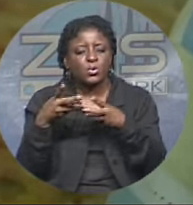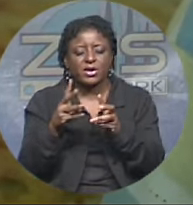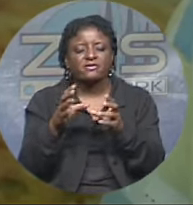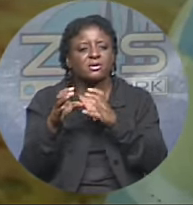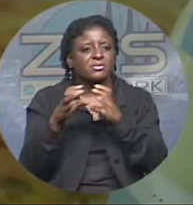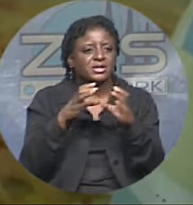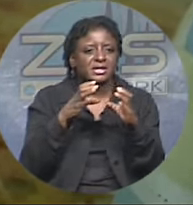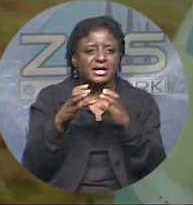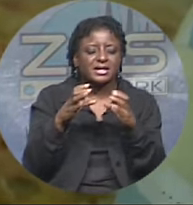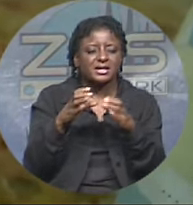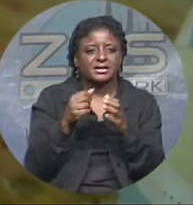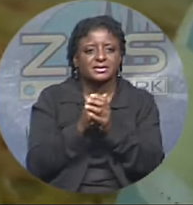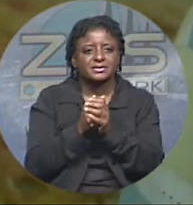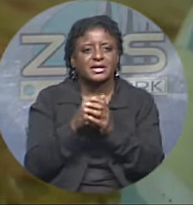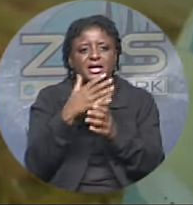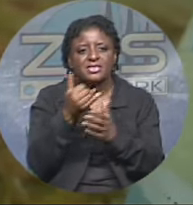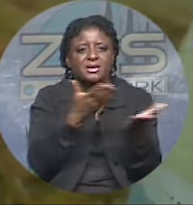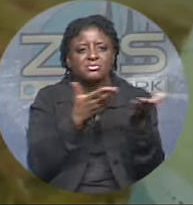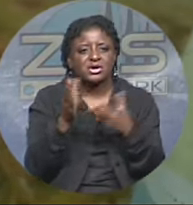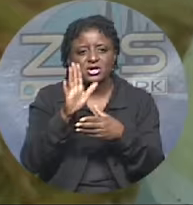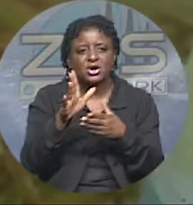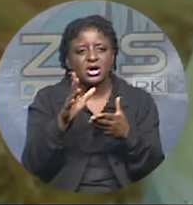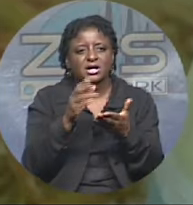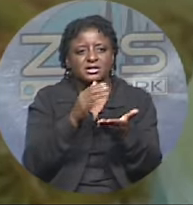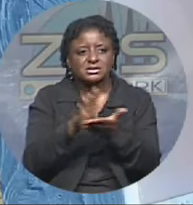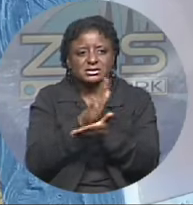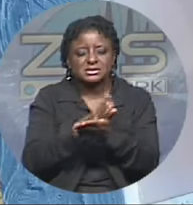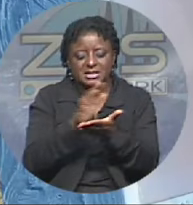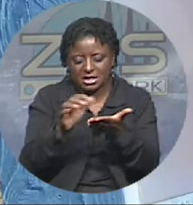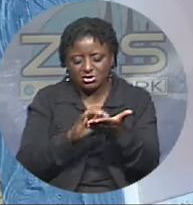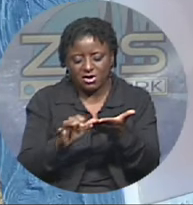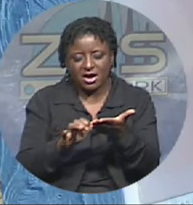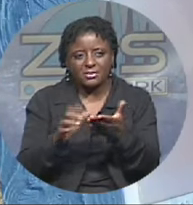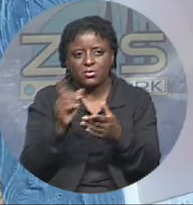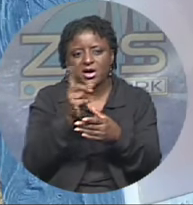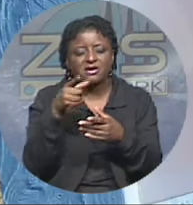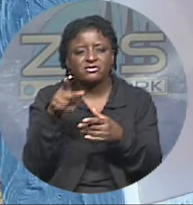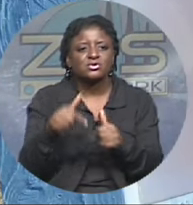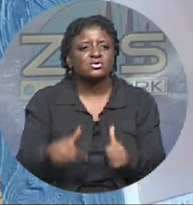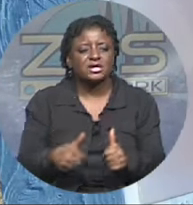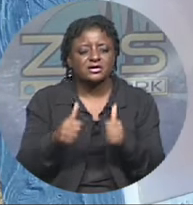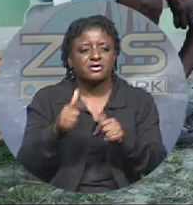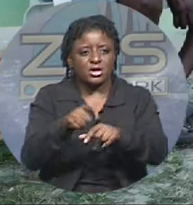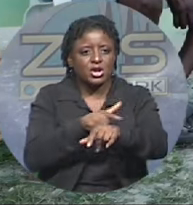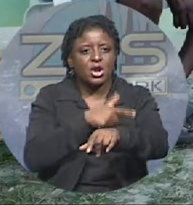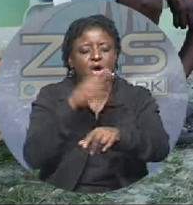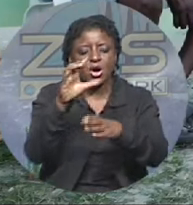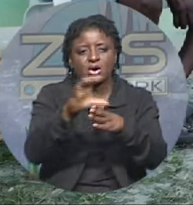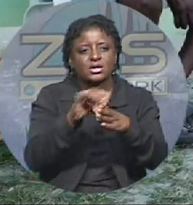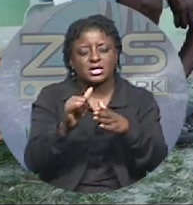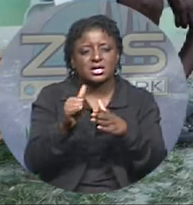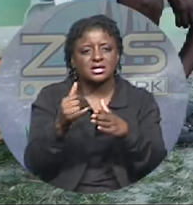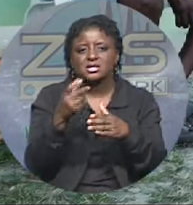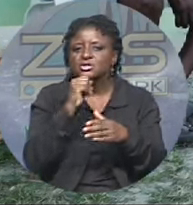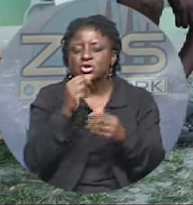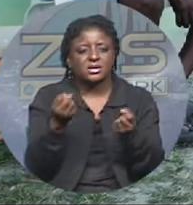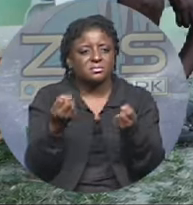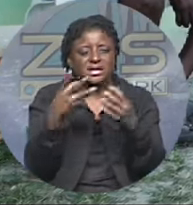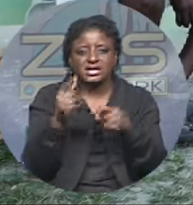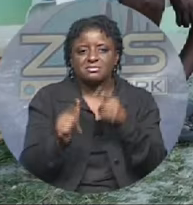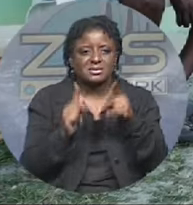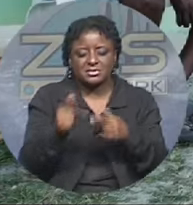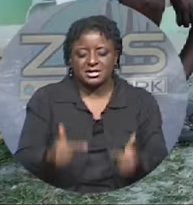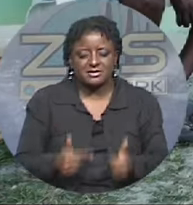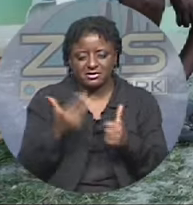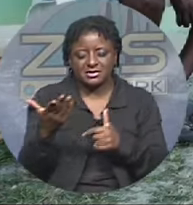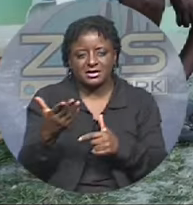to you. Mm-hmm. When they feel it for you. Long Key may be a sparsely populated island now, but it was once